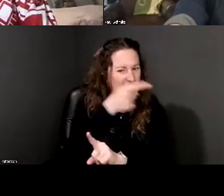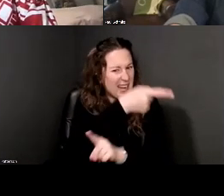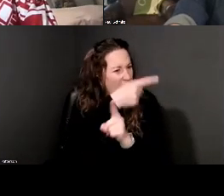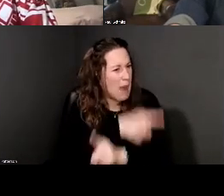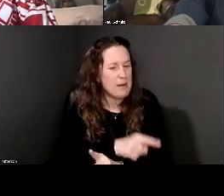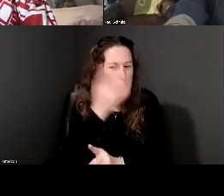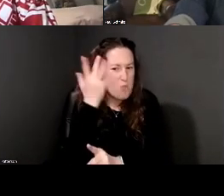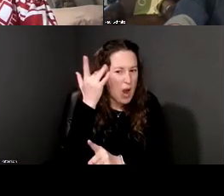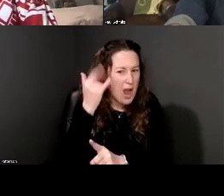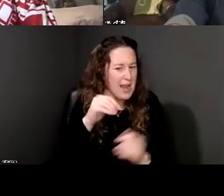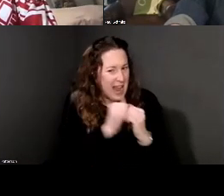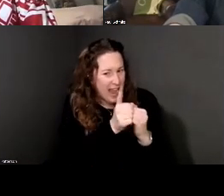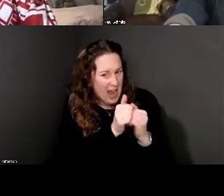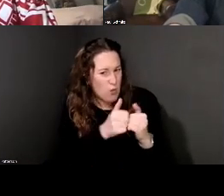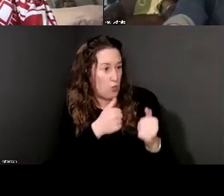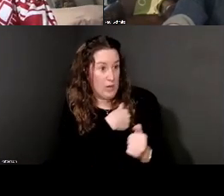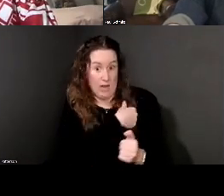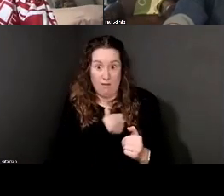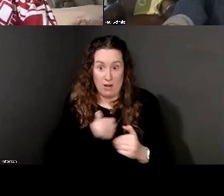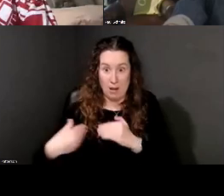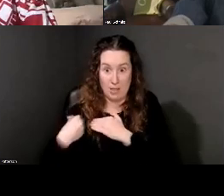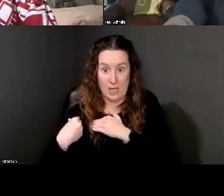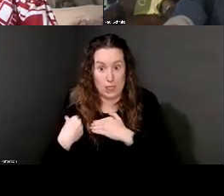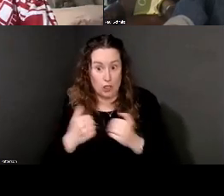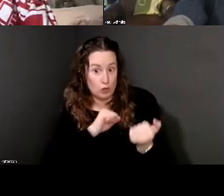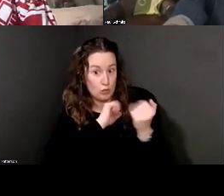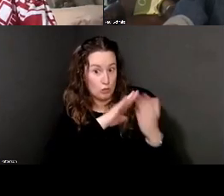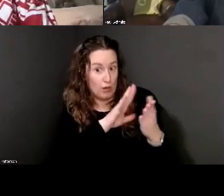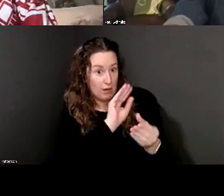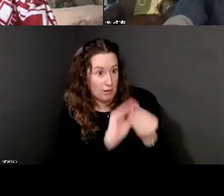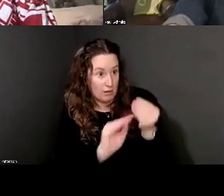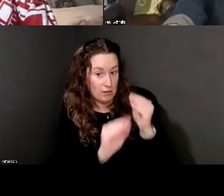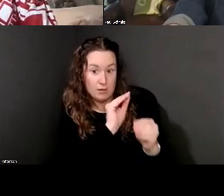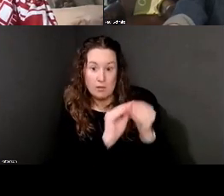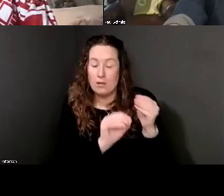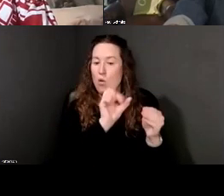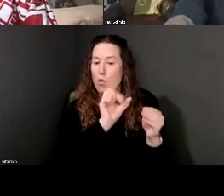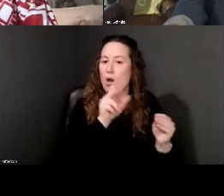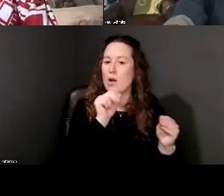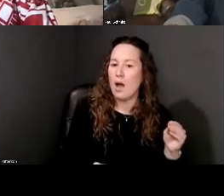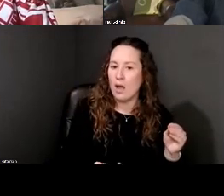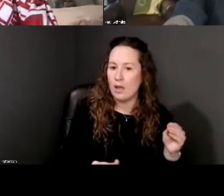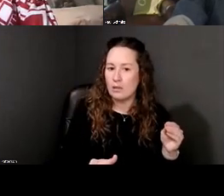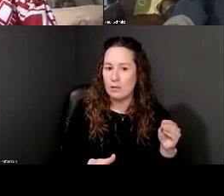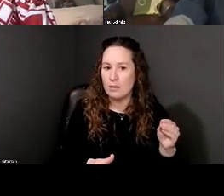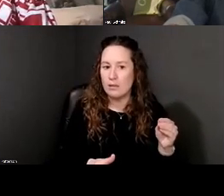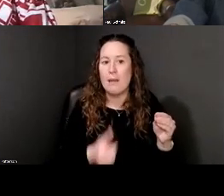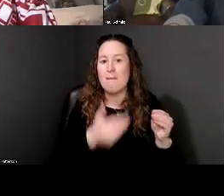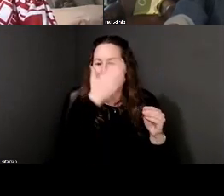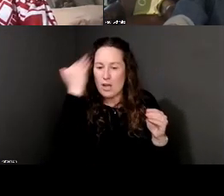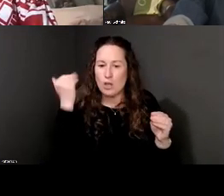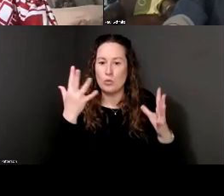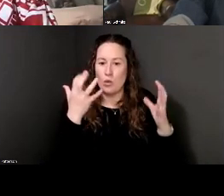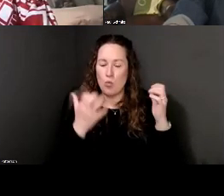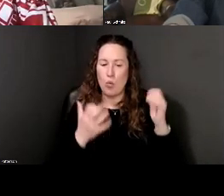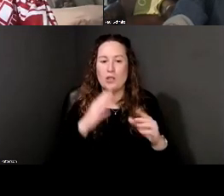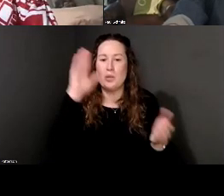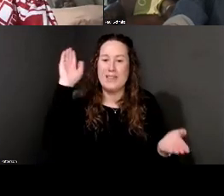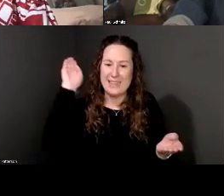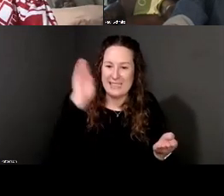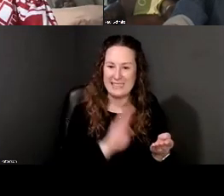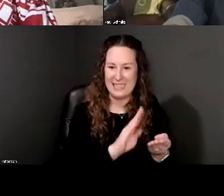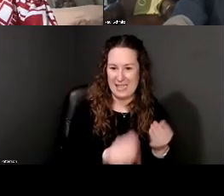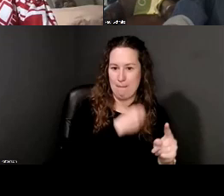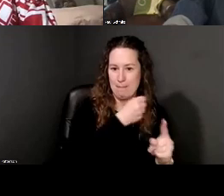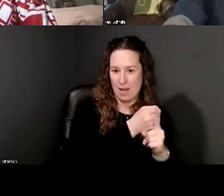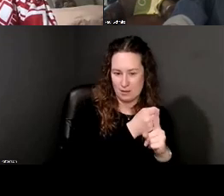whether and how we have an obligation to remediate that so we're lessening the disparate impact on it. So for me,